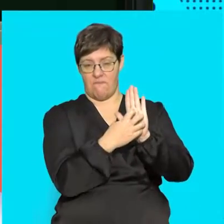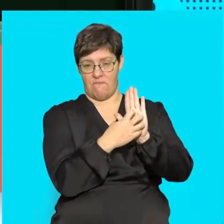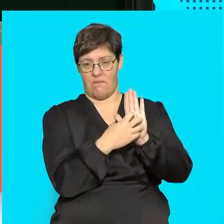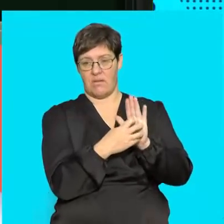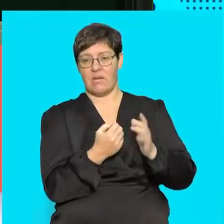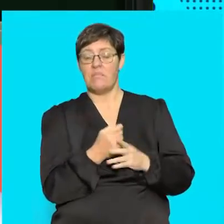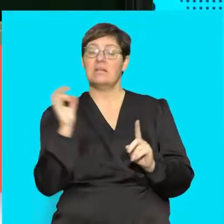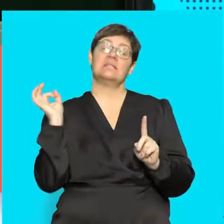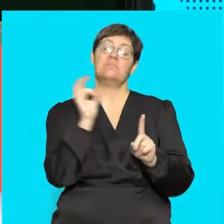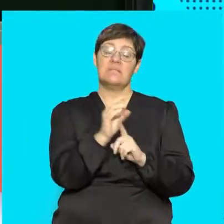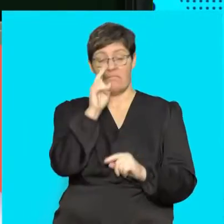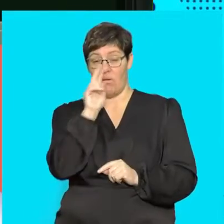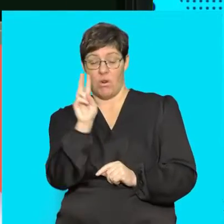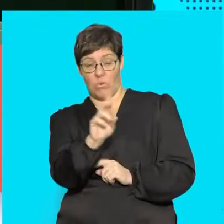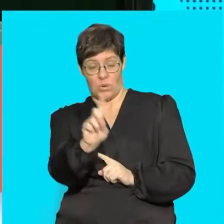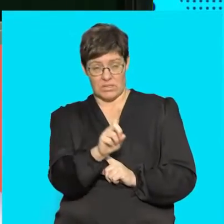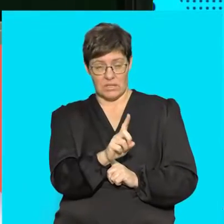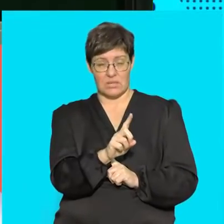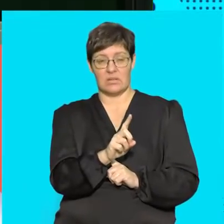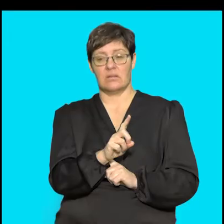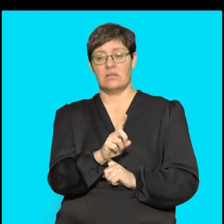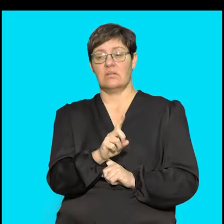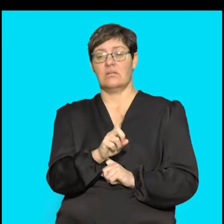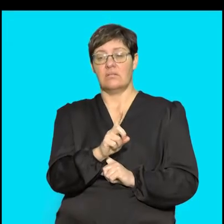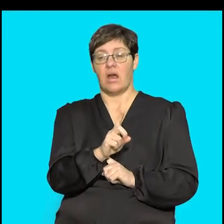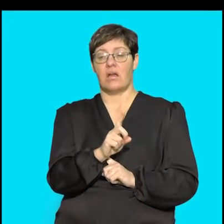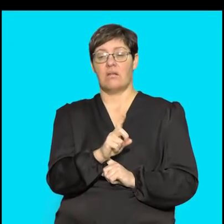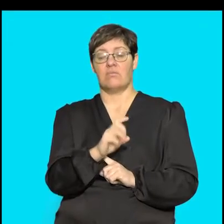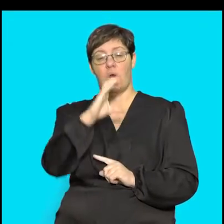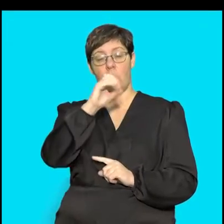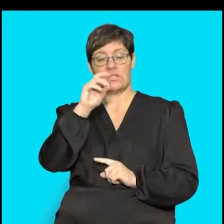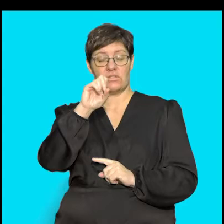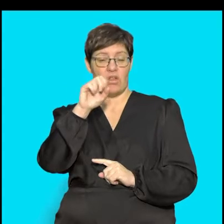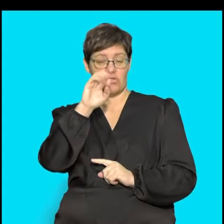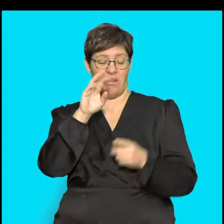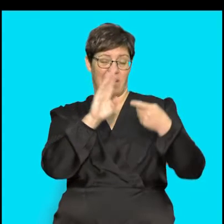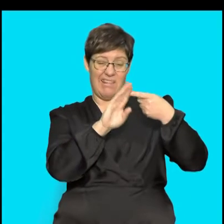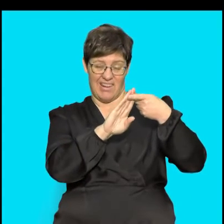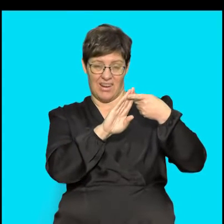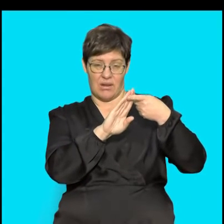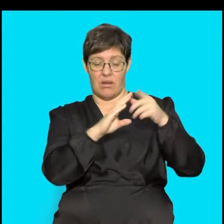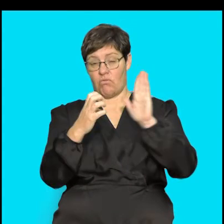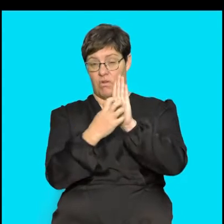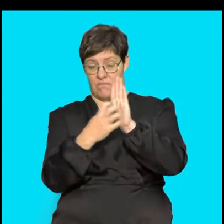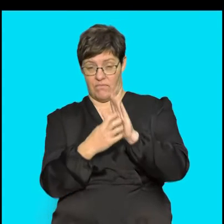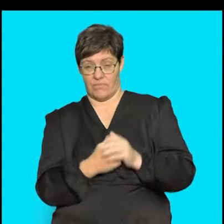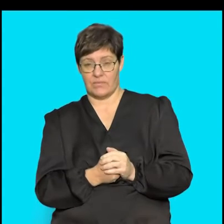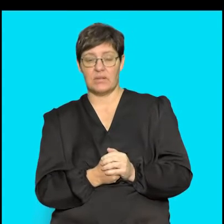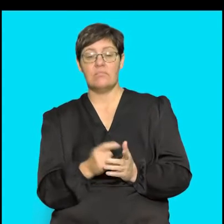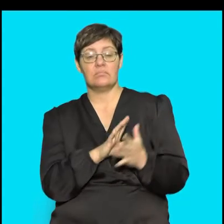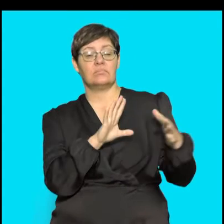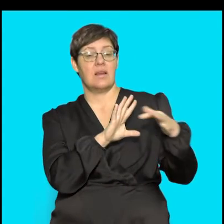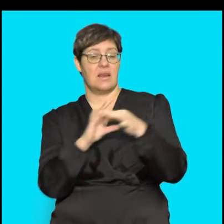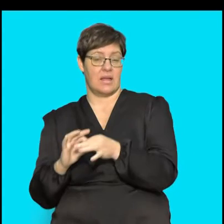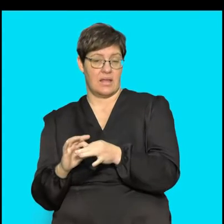graphs. I specifically want us to look at concentration graphs. And this concentration graphs is